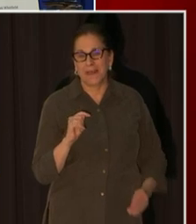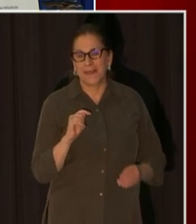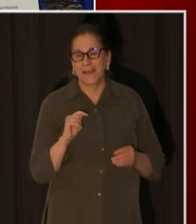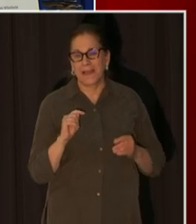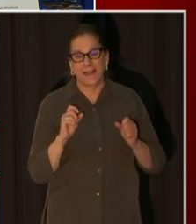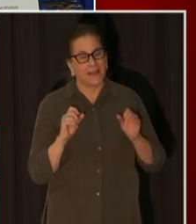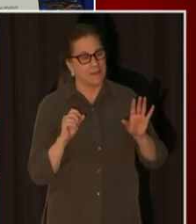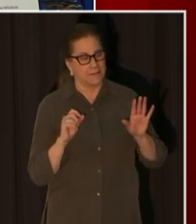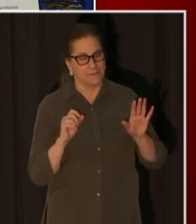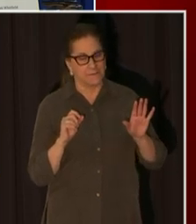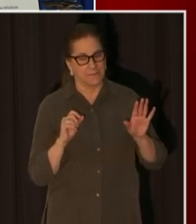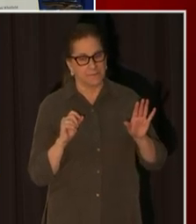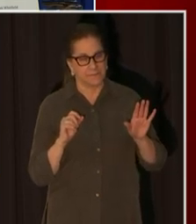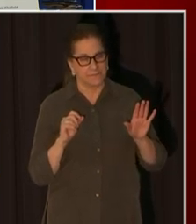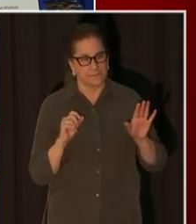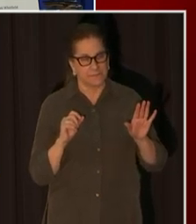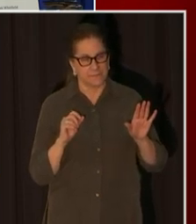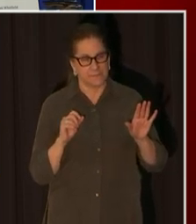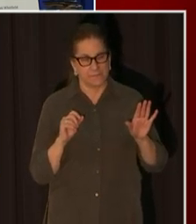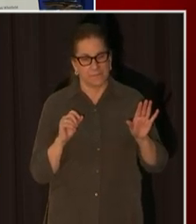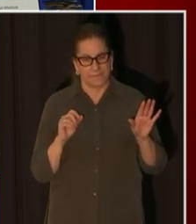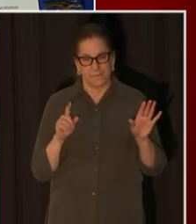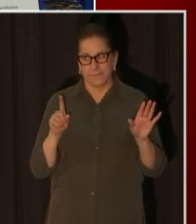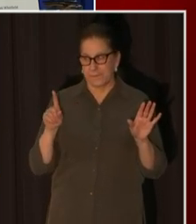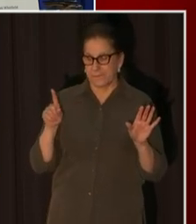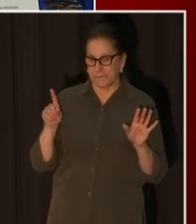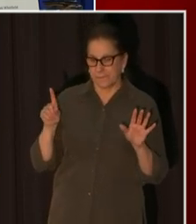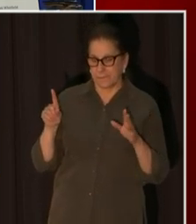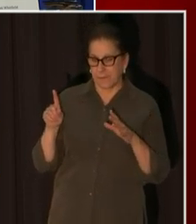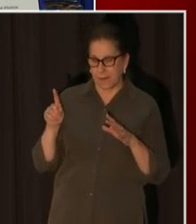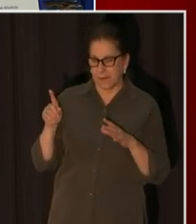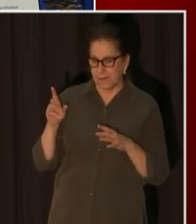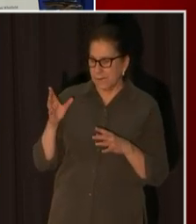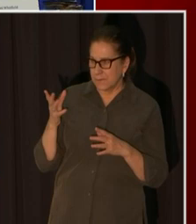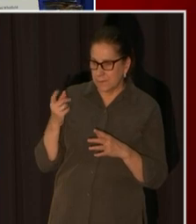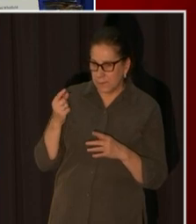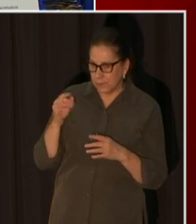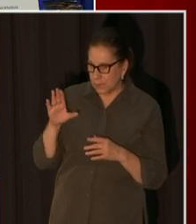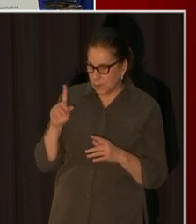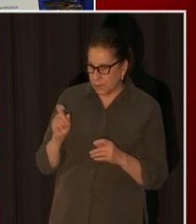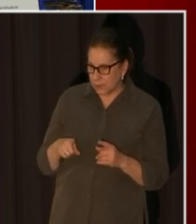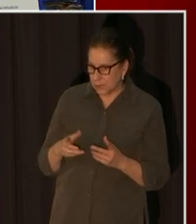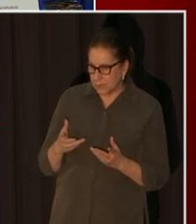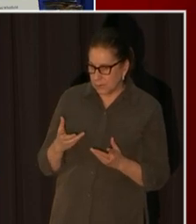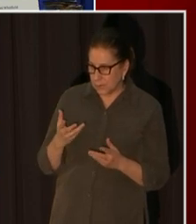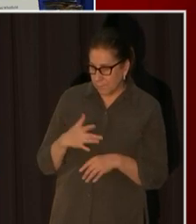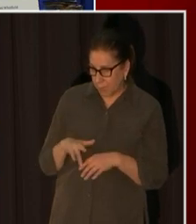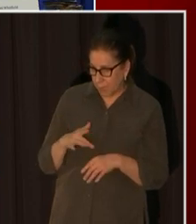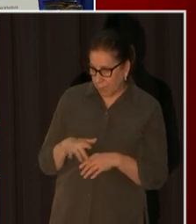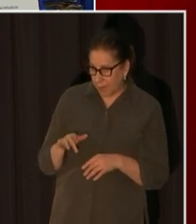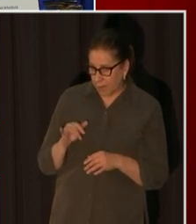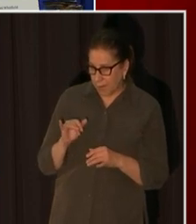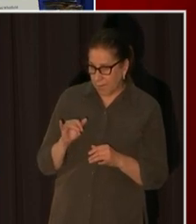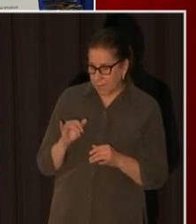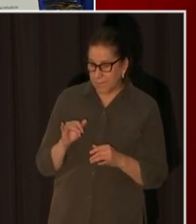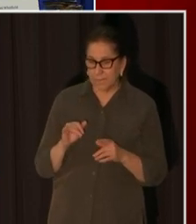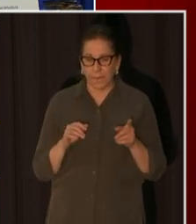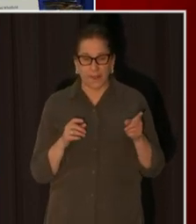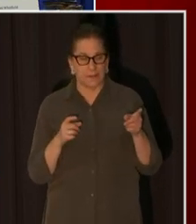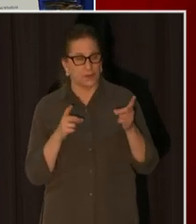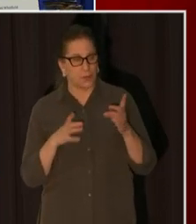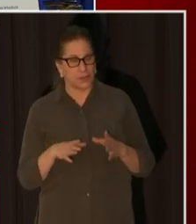session for reference as well? Because the audio is not that great, and it's nice